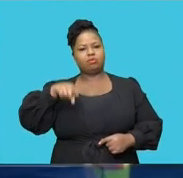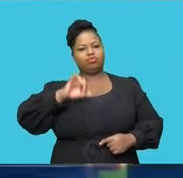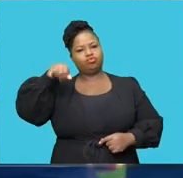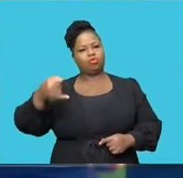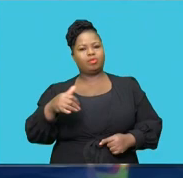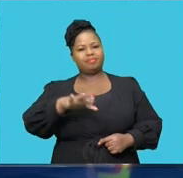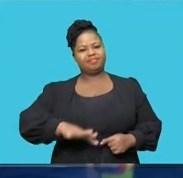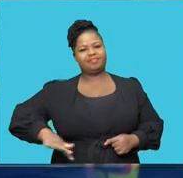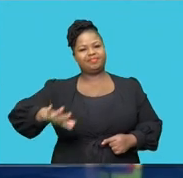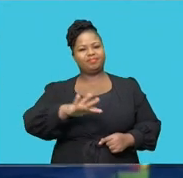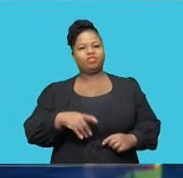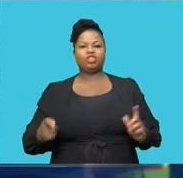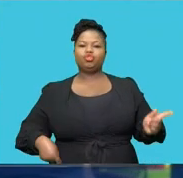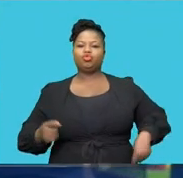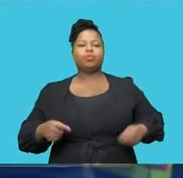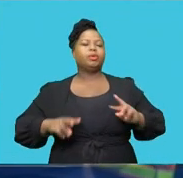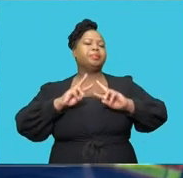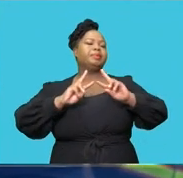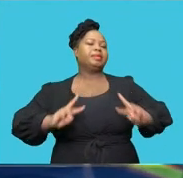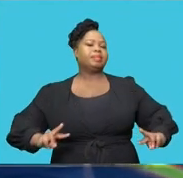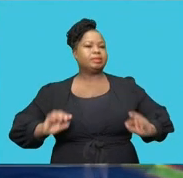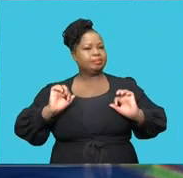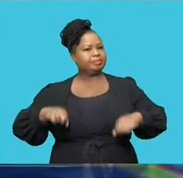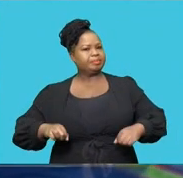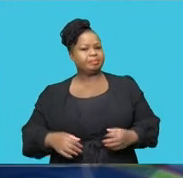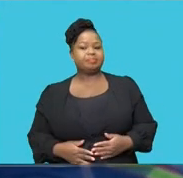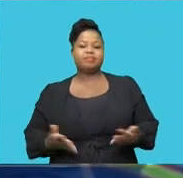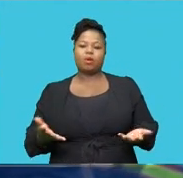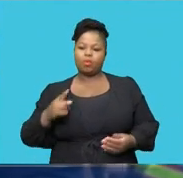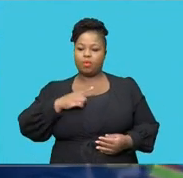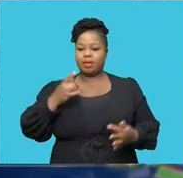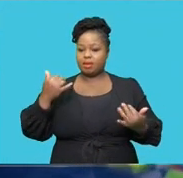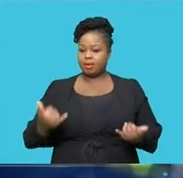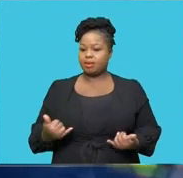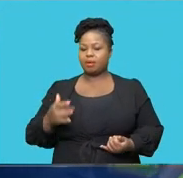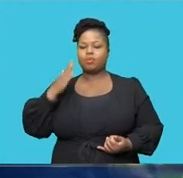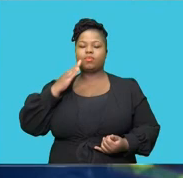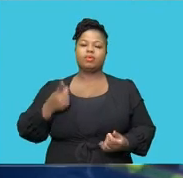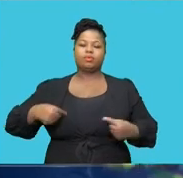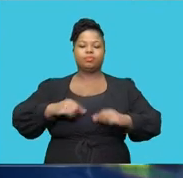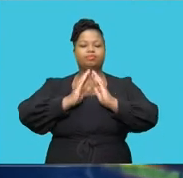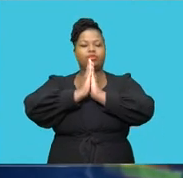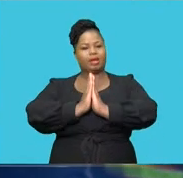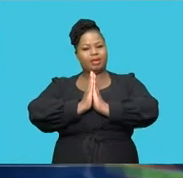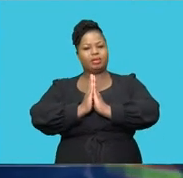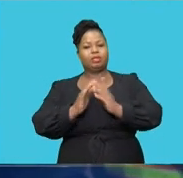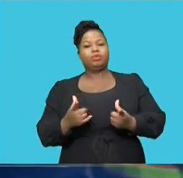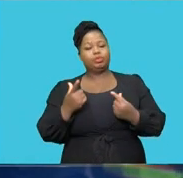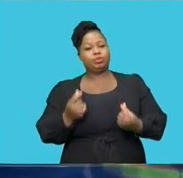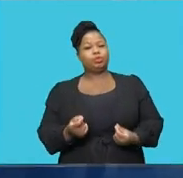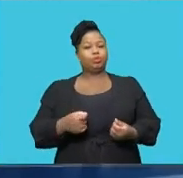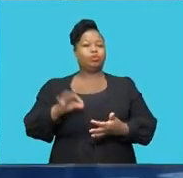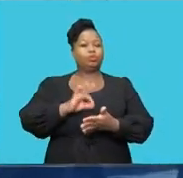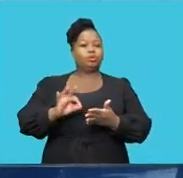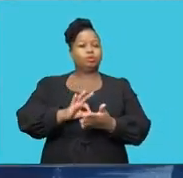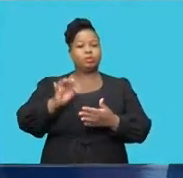can go and shop with peace without any fear. And so that is why when we pray and we do Operation Chanyela,